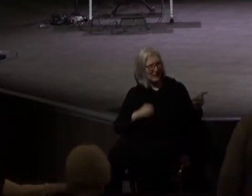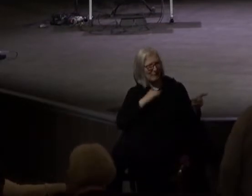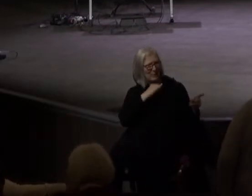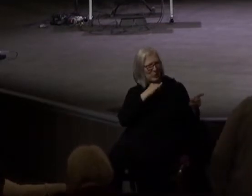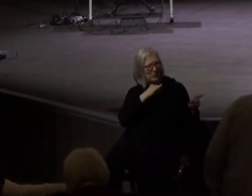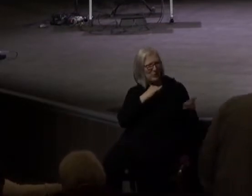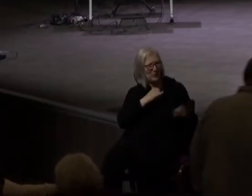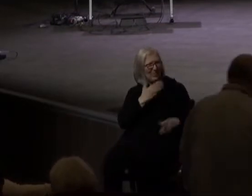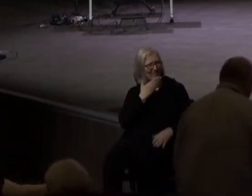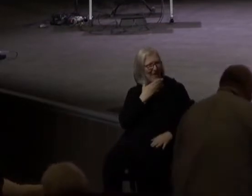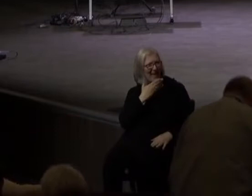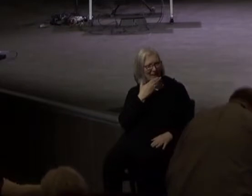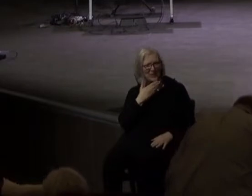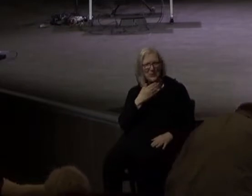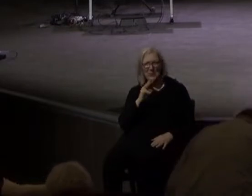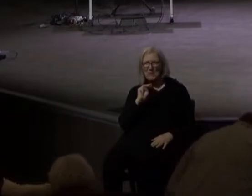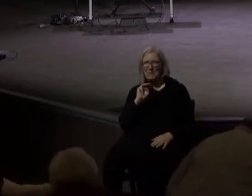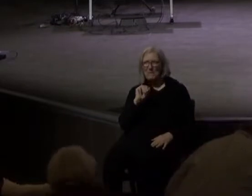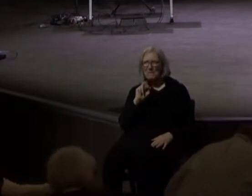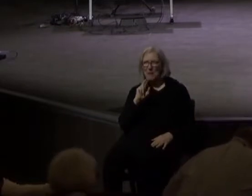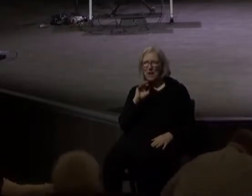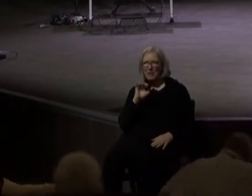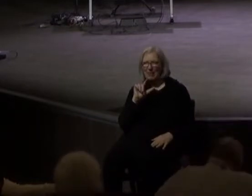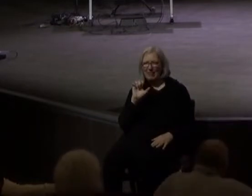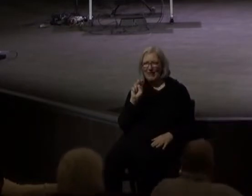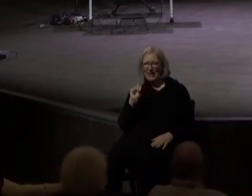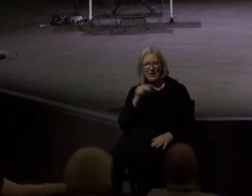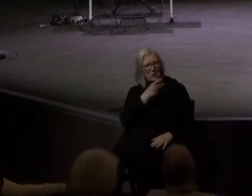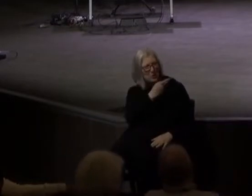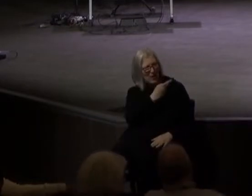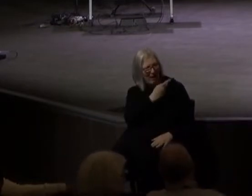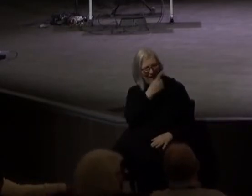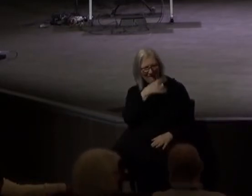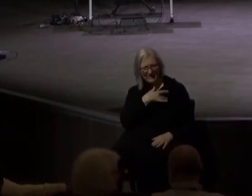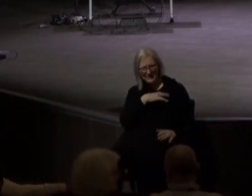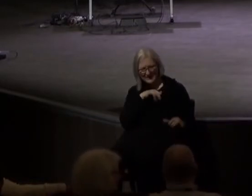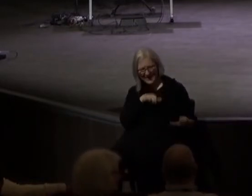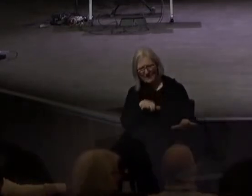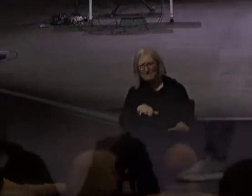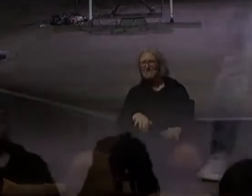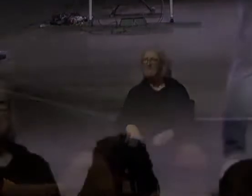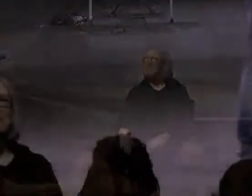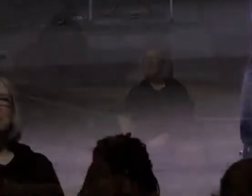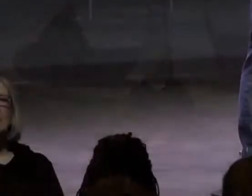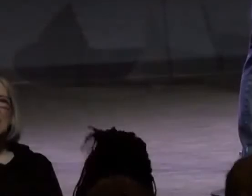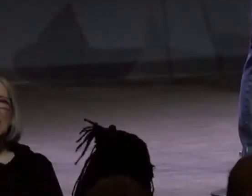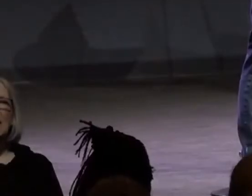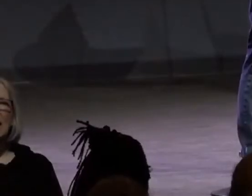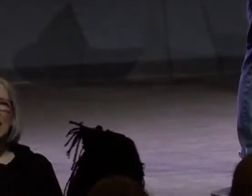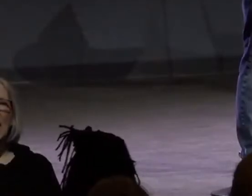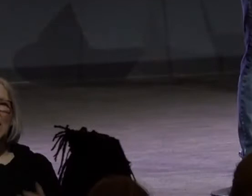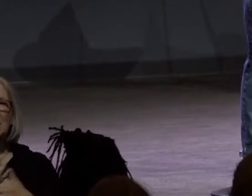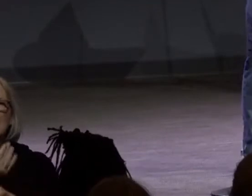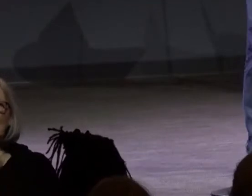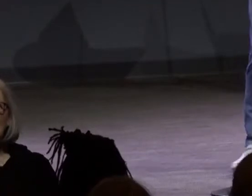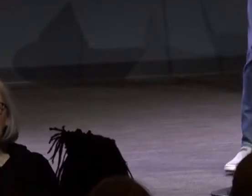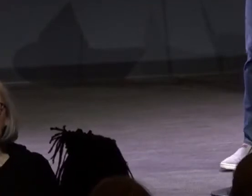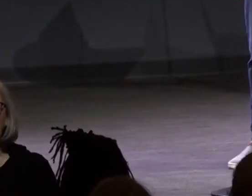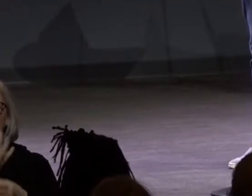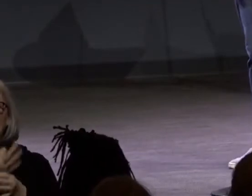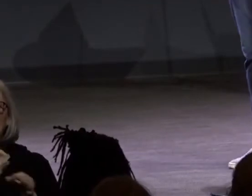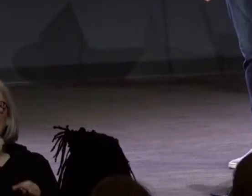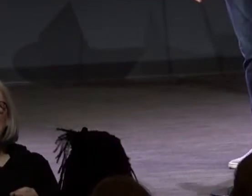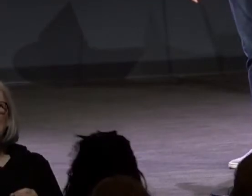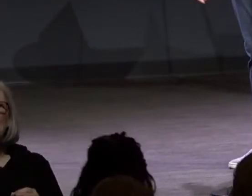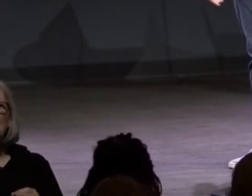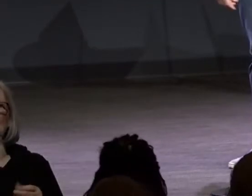Thank you, Marilyn. You and I are on the same page. Hey, this morning we got free food, we got scavenger hunt,